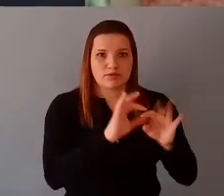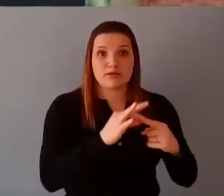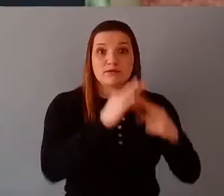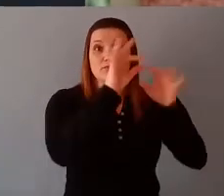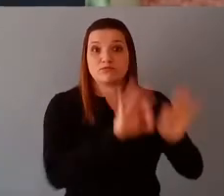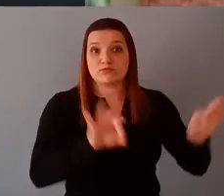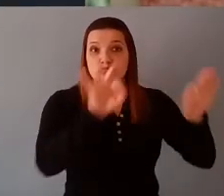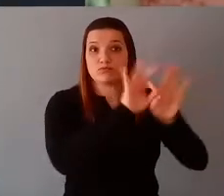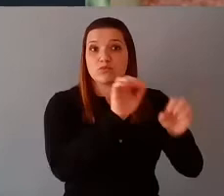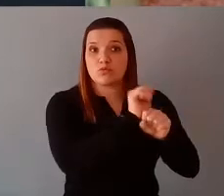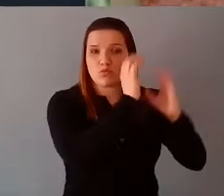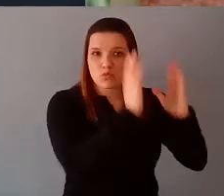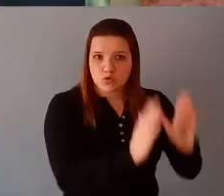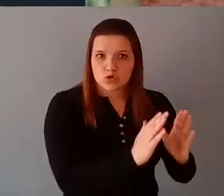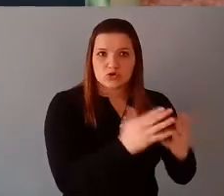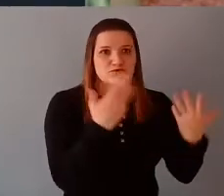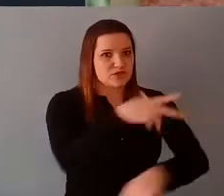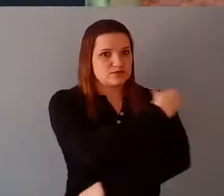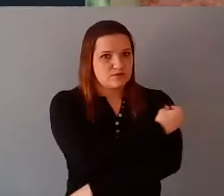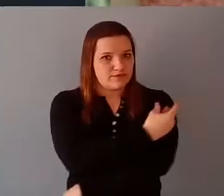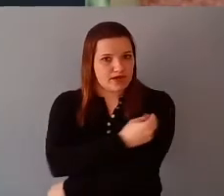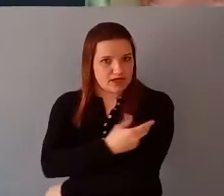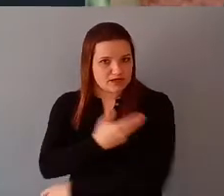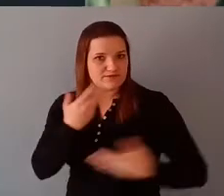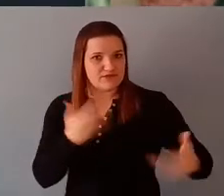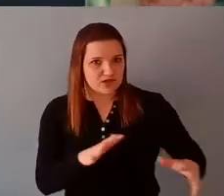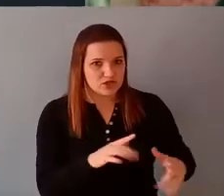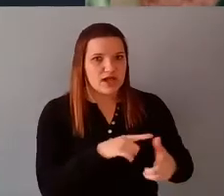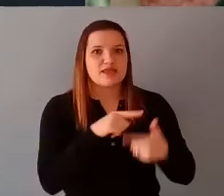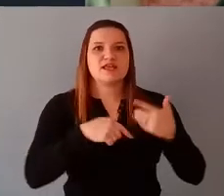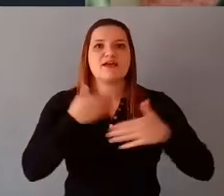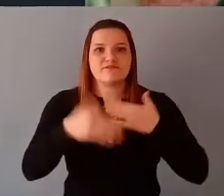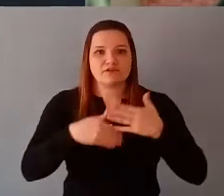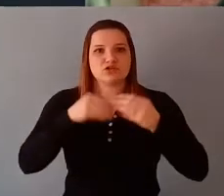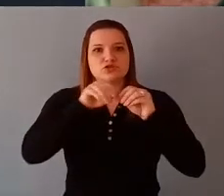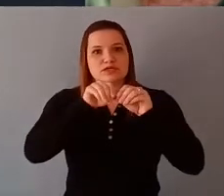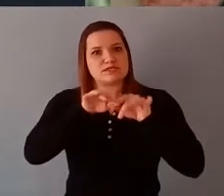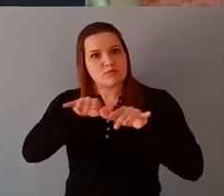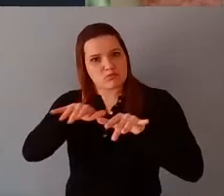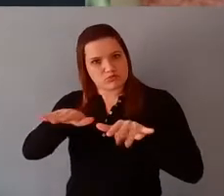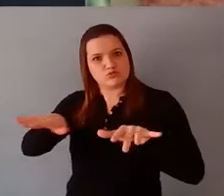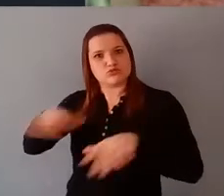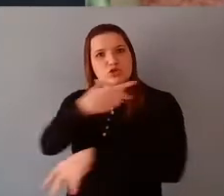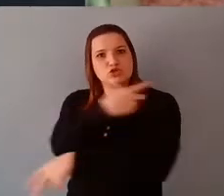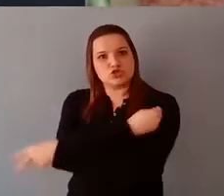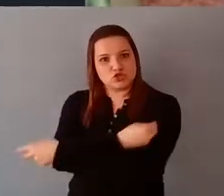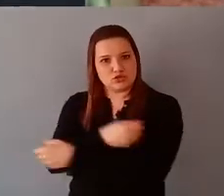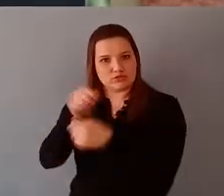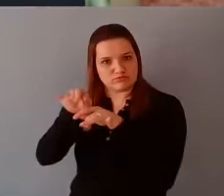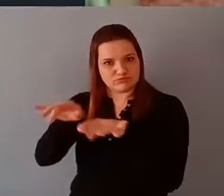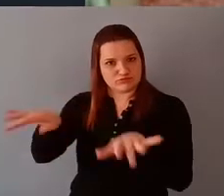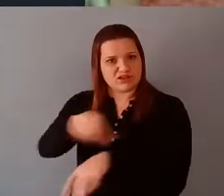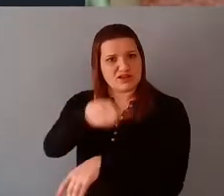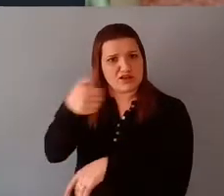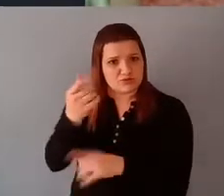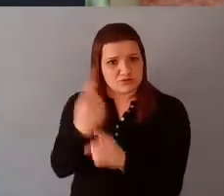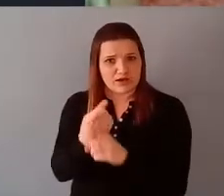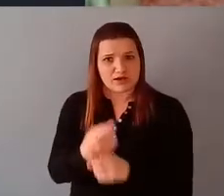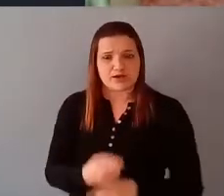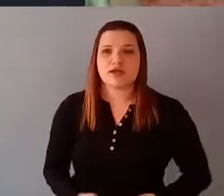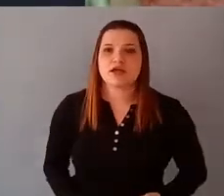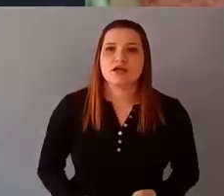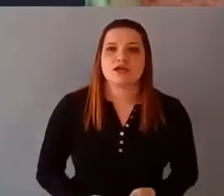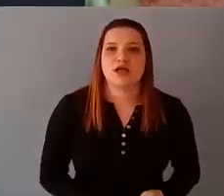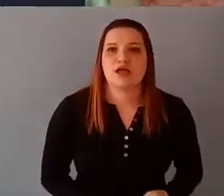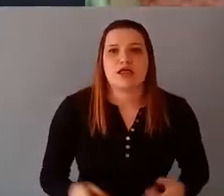are are vaccinated, and then it will eventually trickle out. Yeah, that and I don't. This